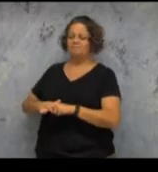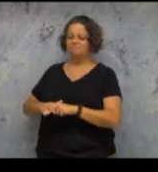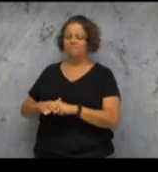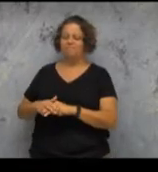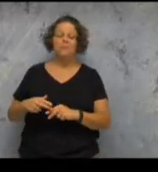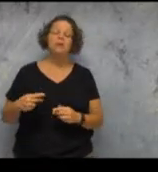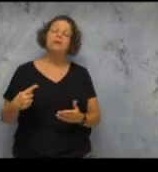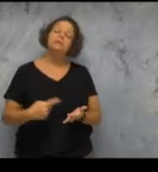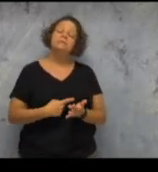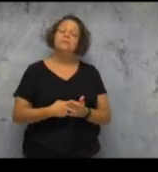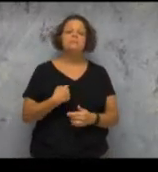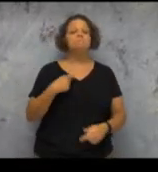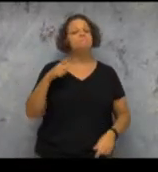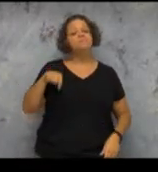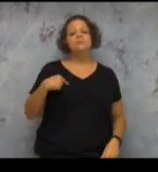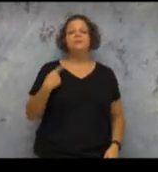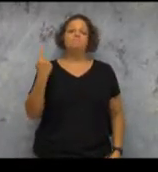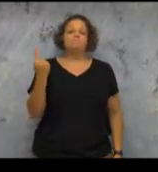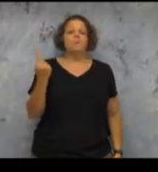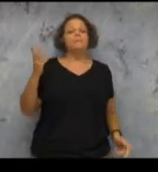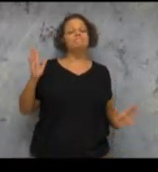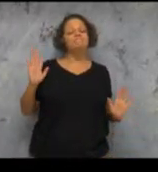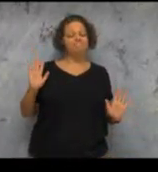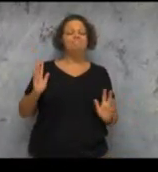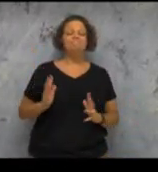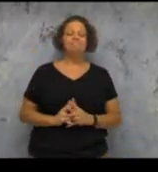Sometimes it just takes one.